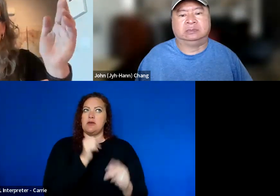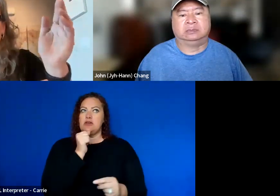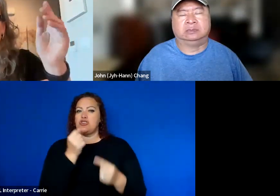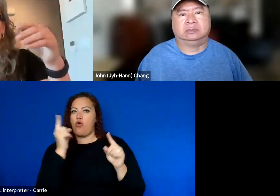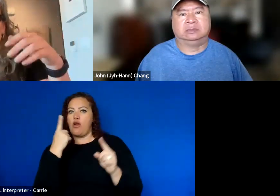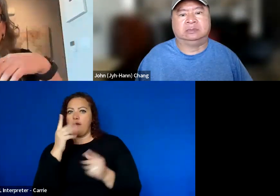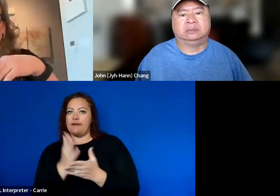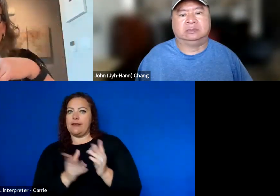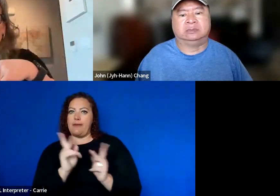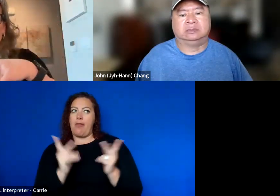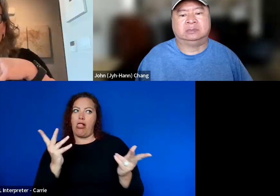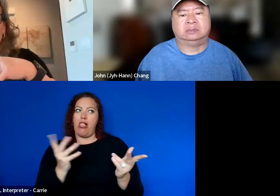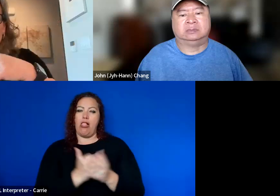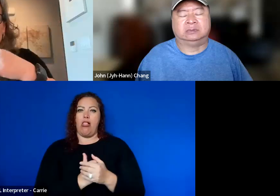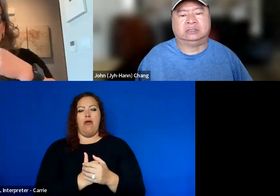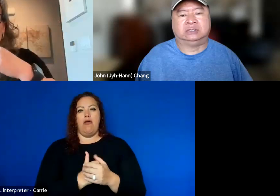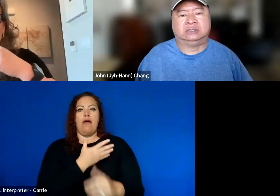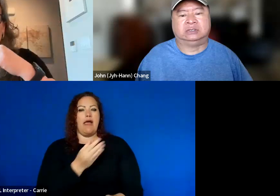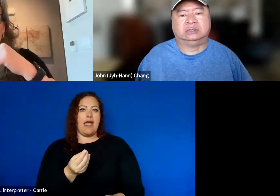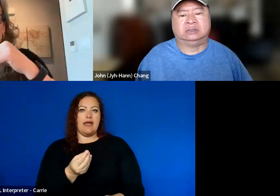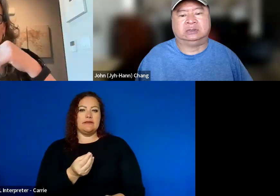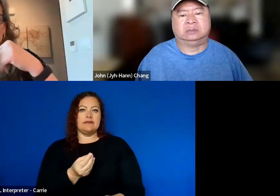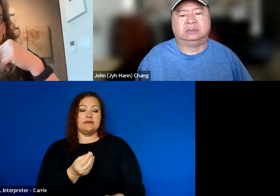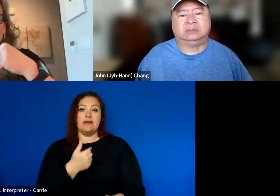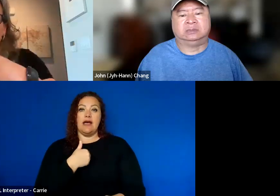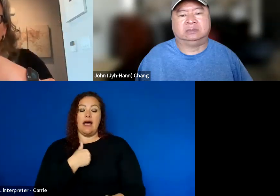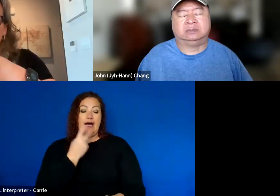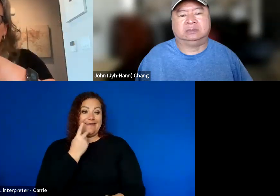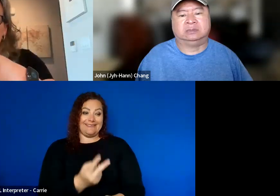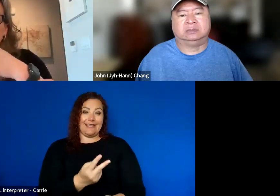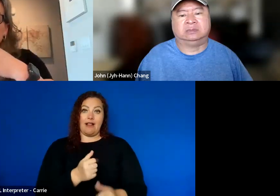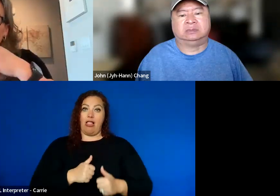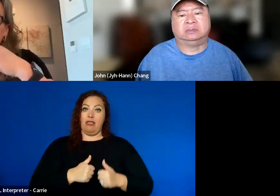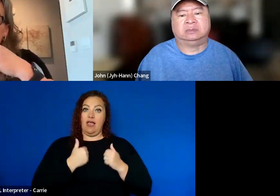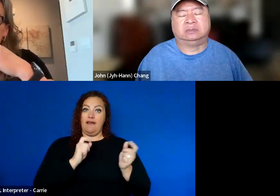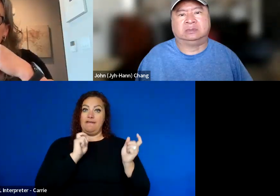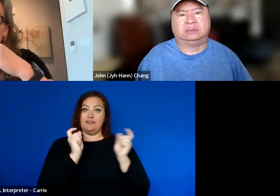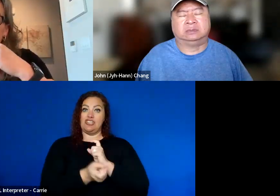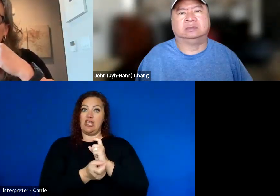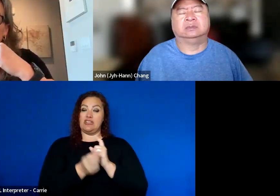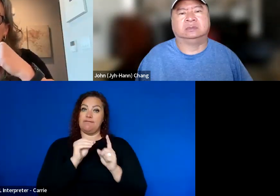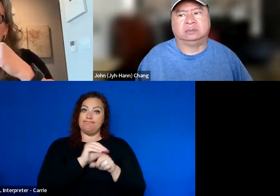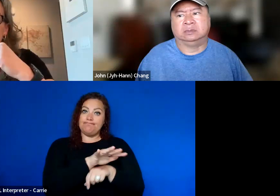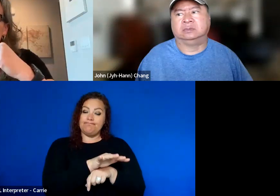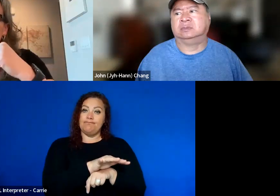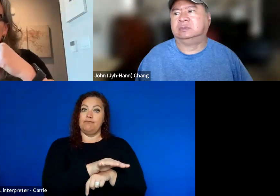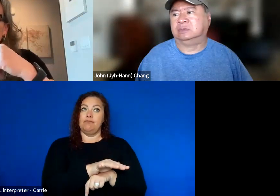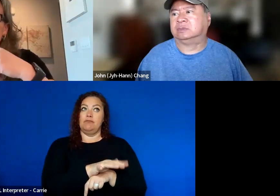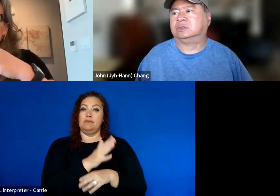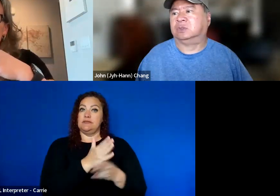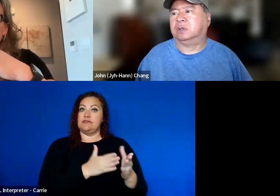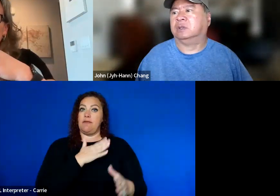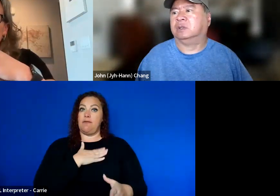some people. And I've seen life-changing effects in some of